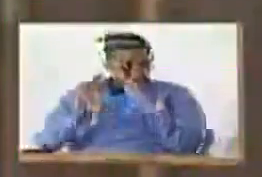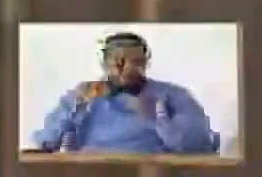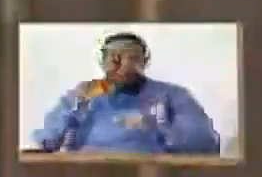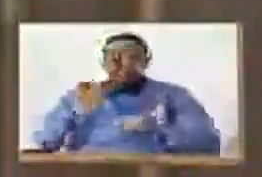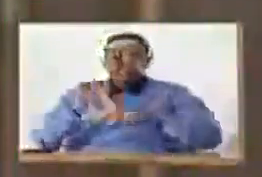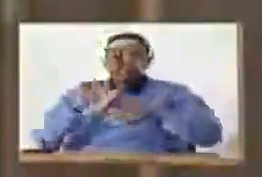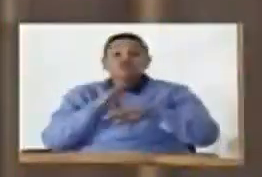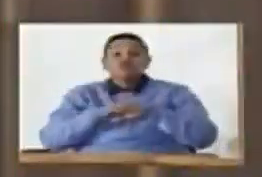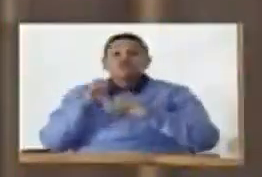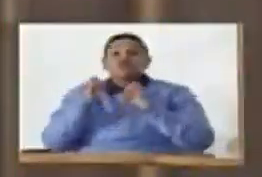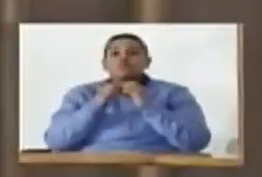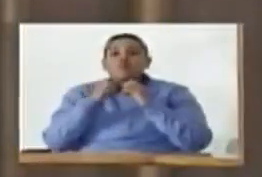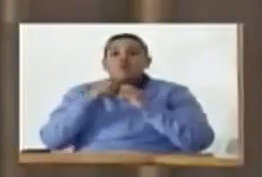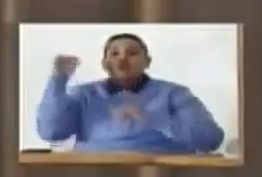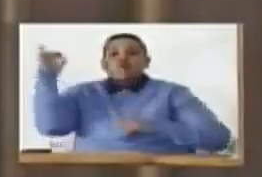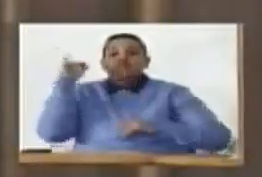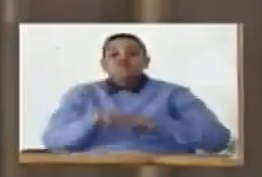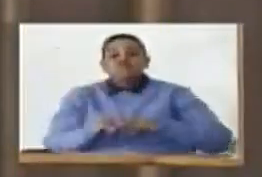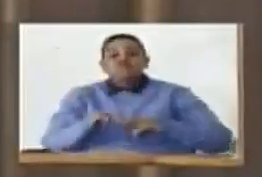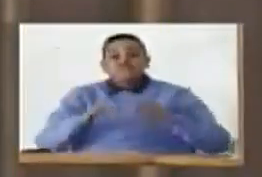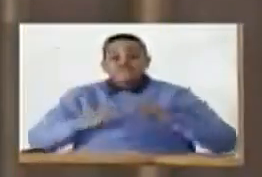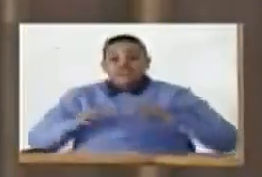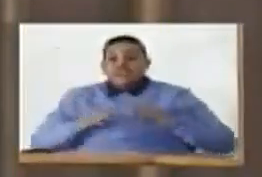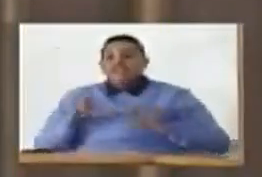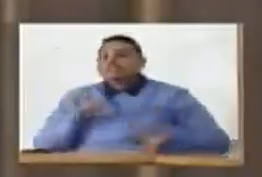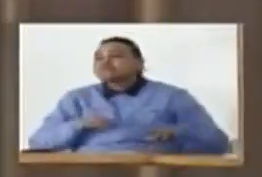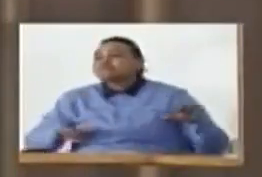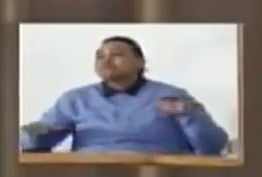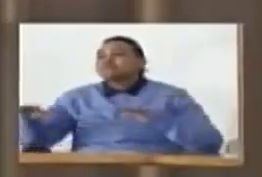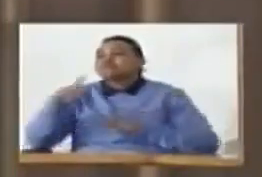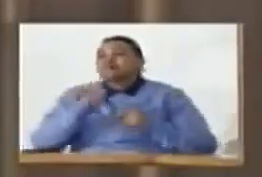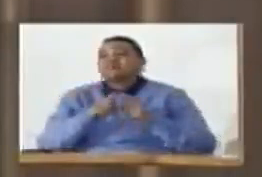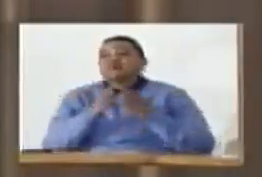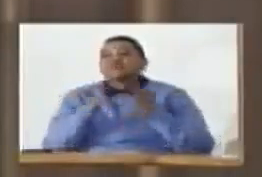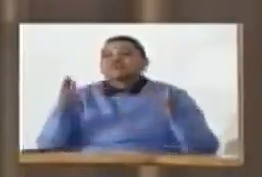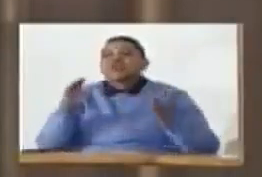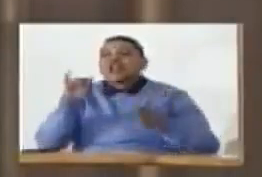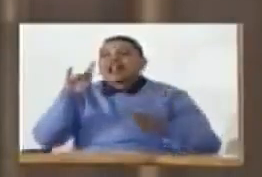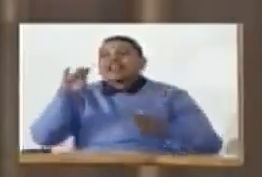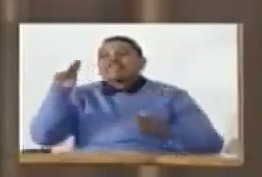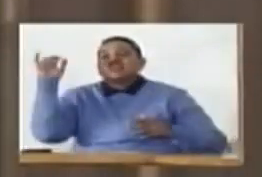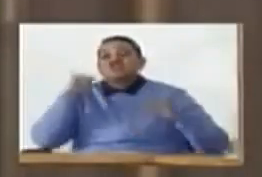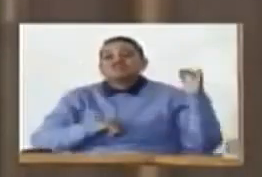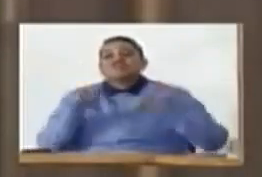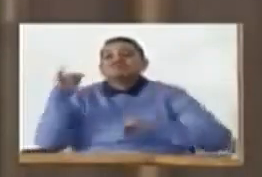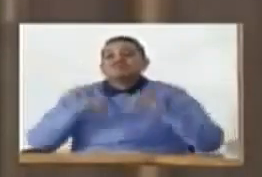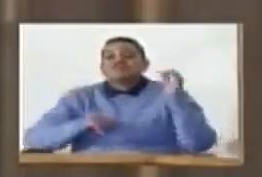increase in commercial passenger movement and general aviation travel.